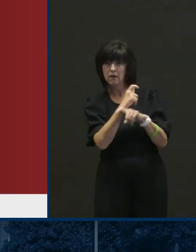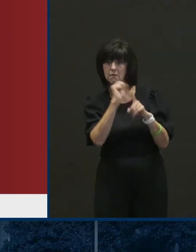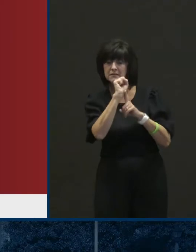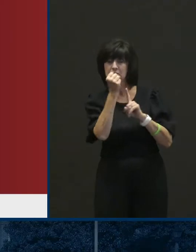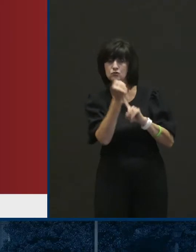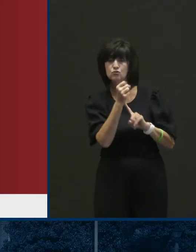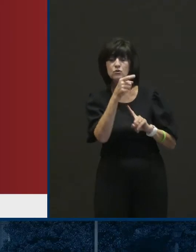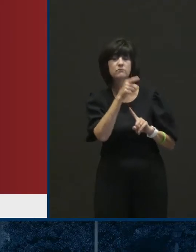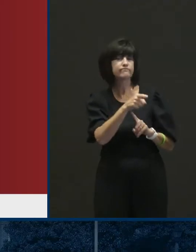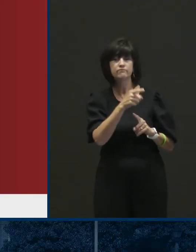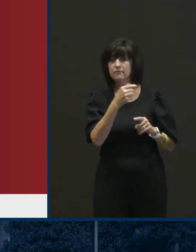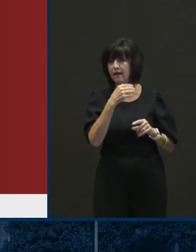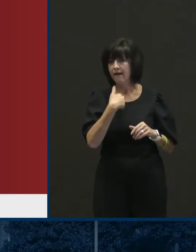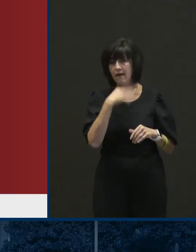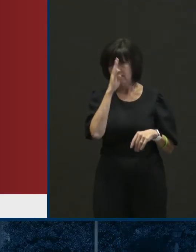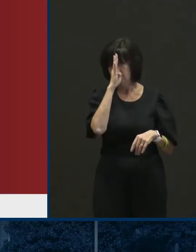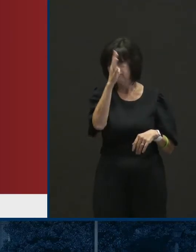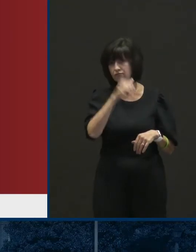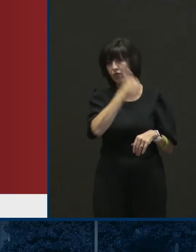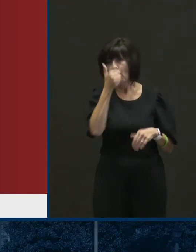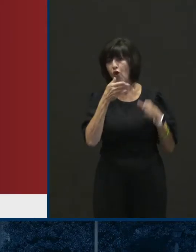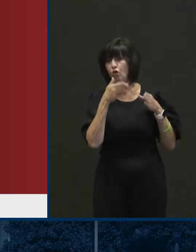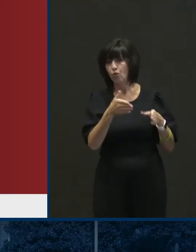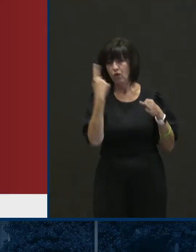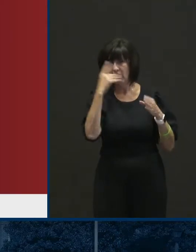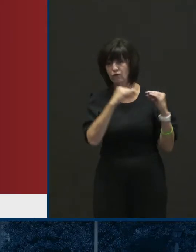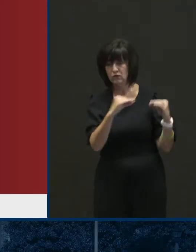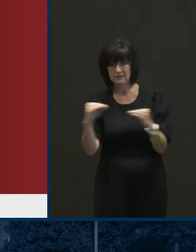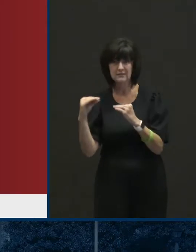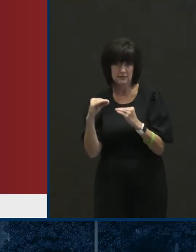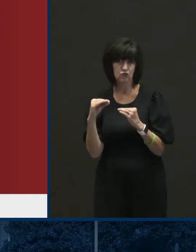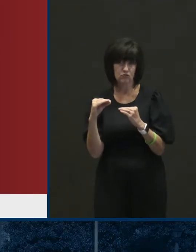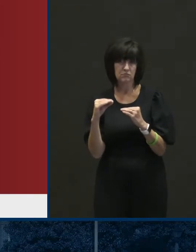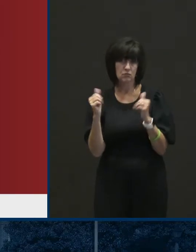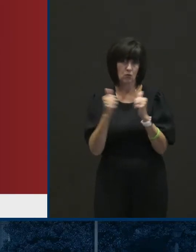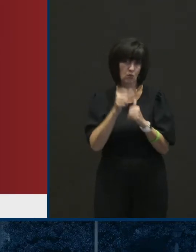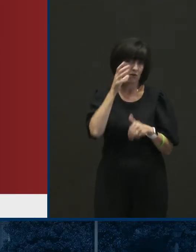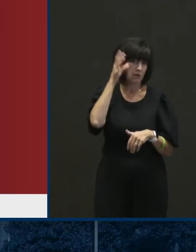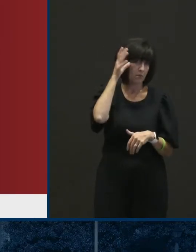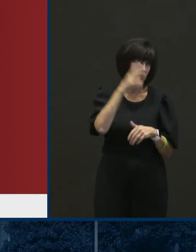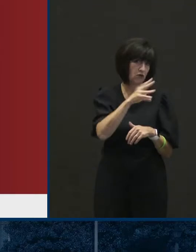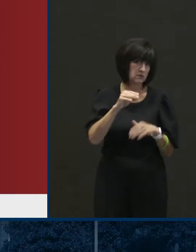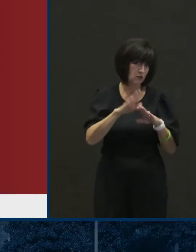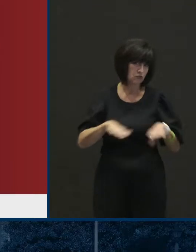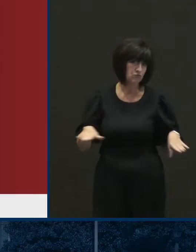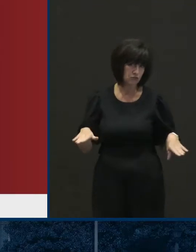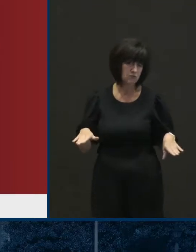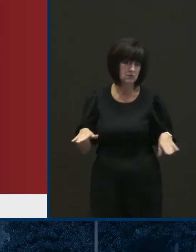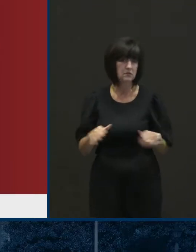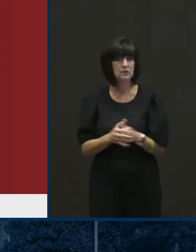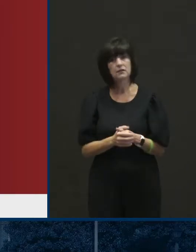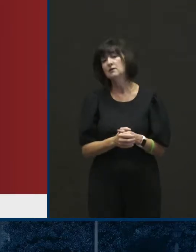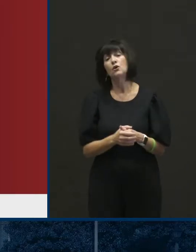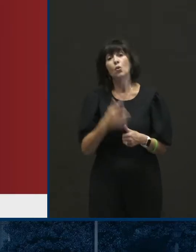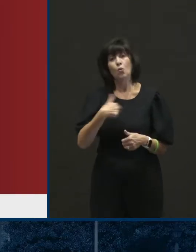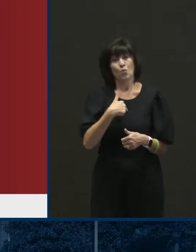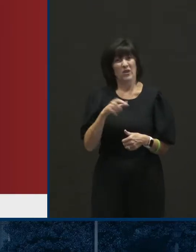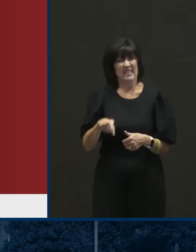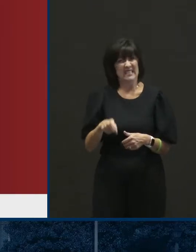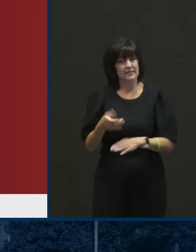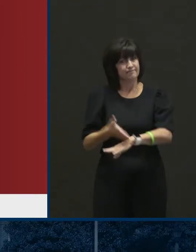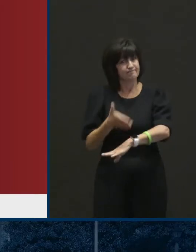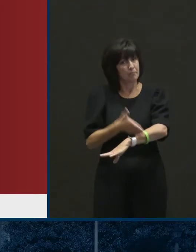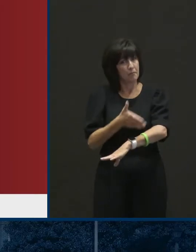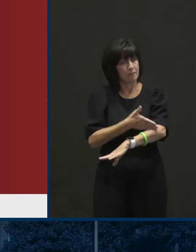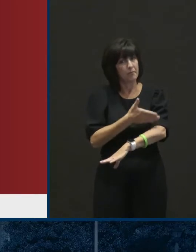parents for their children. So we need to get better. We're really looking at, again, as I talked about last week,